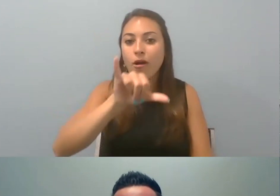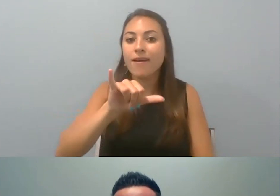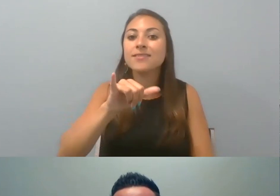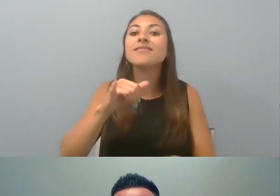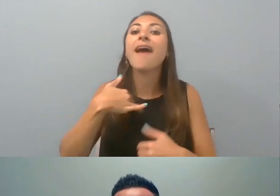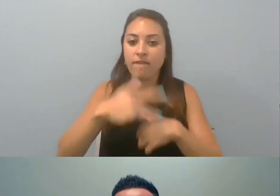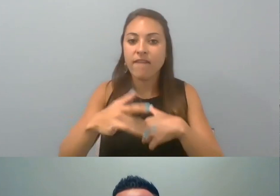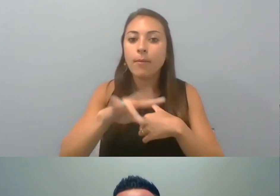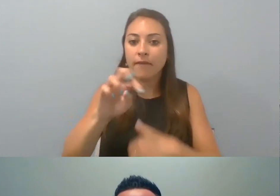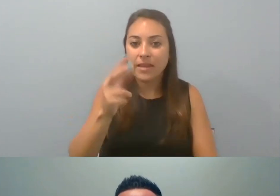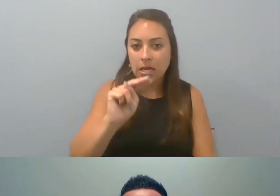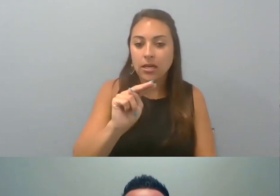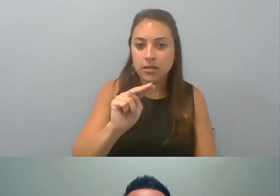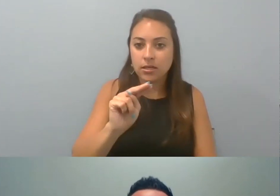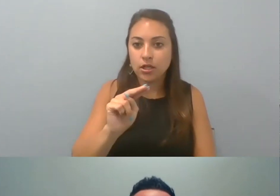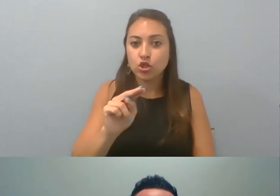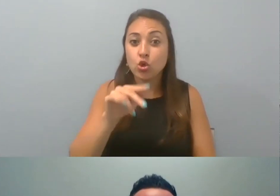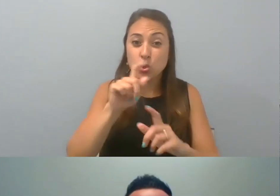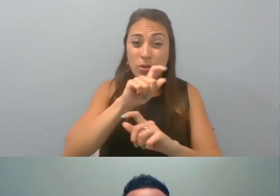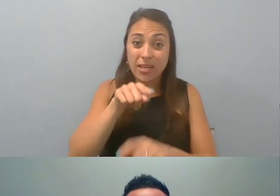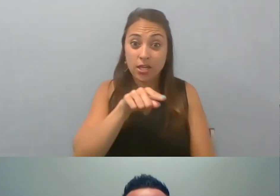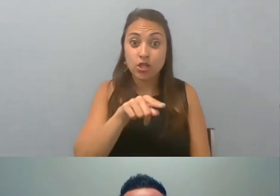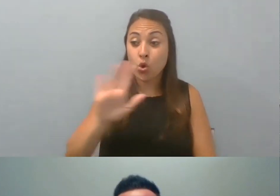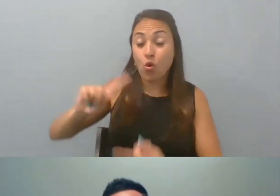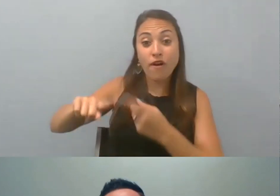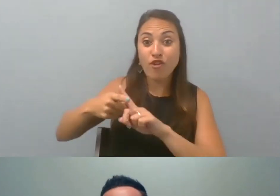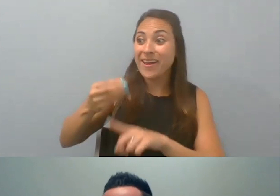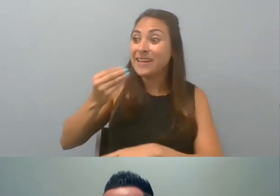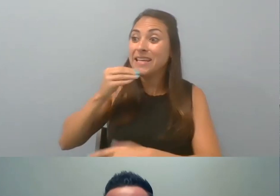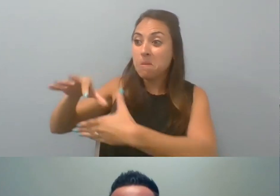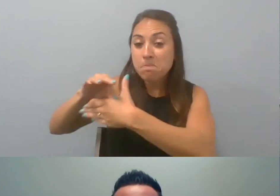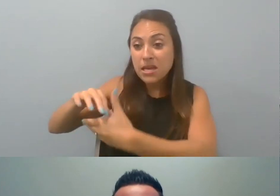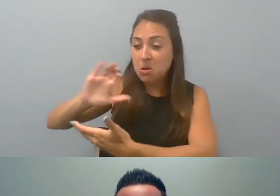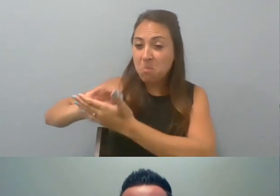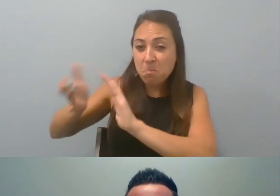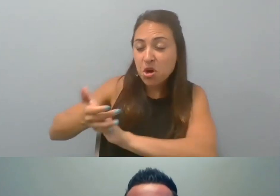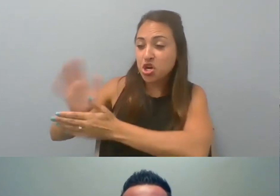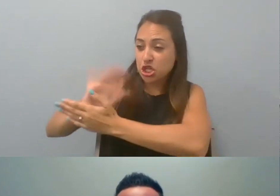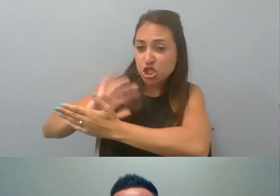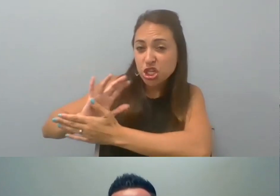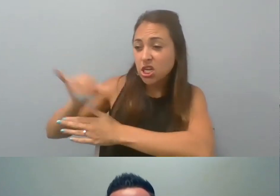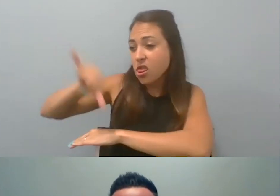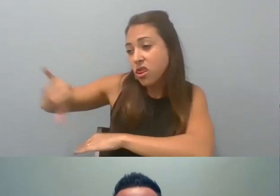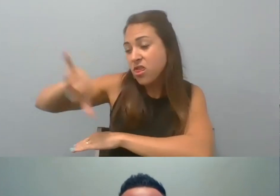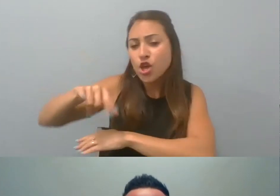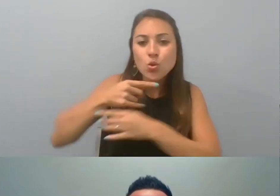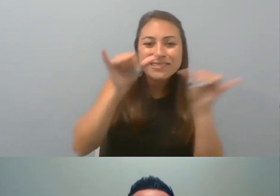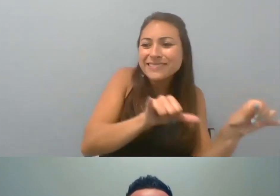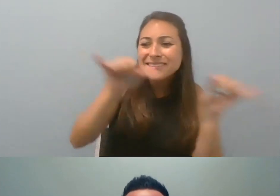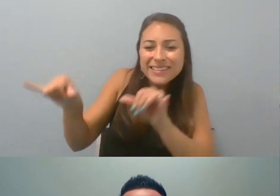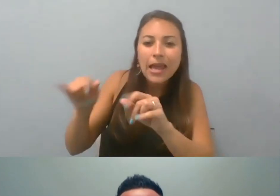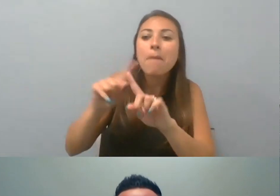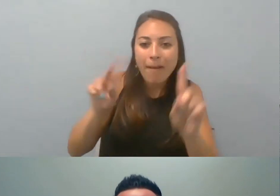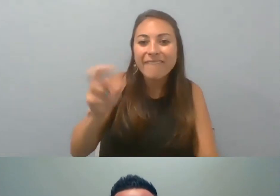you can get the same exact dish, yours being a vegan burger, your friend's being an all beef burger, at our burger stations. And then